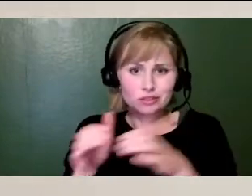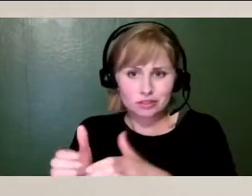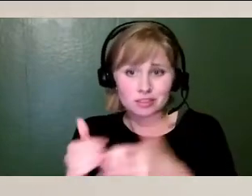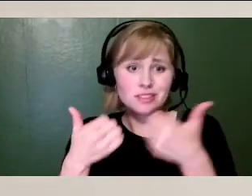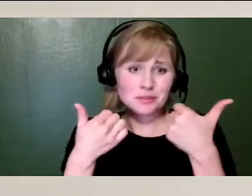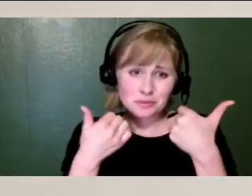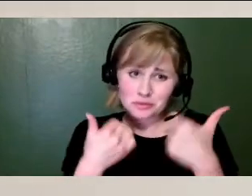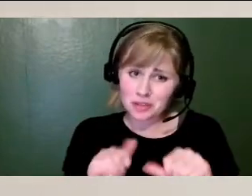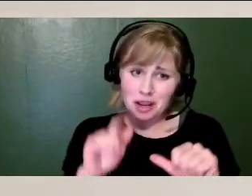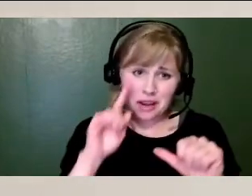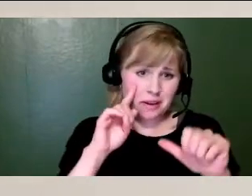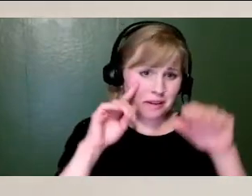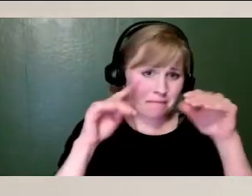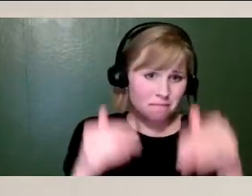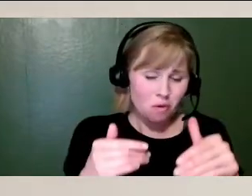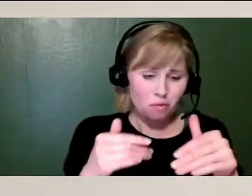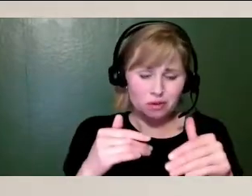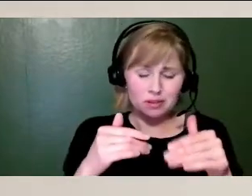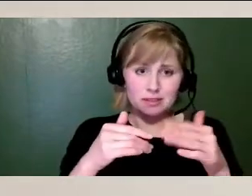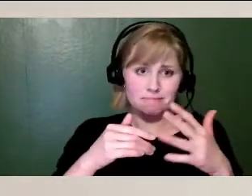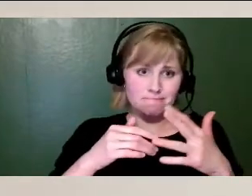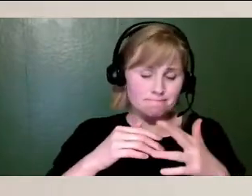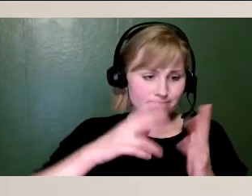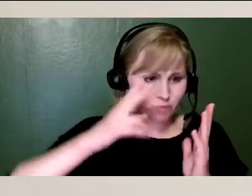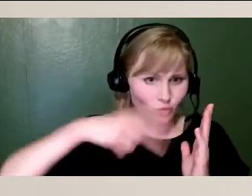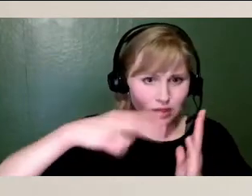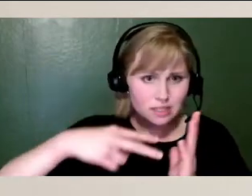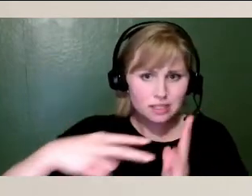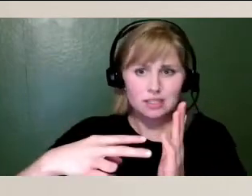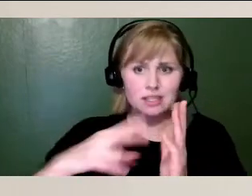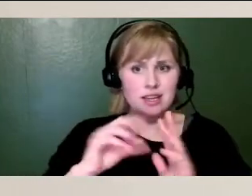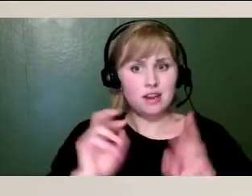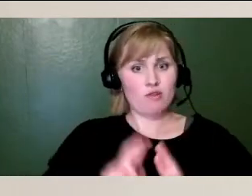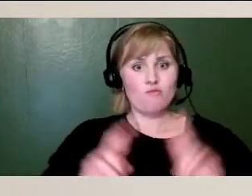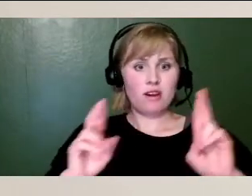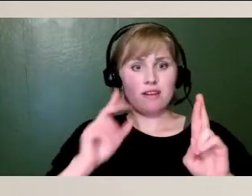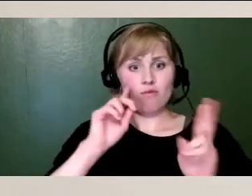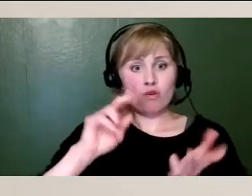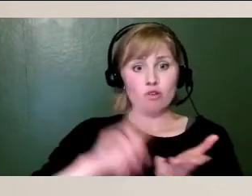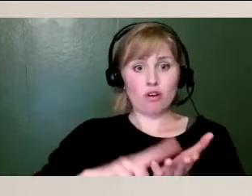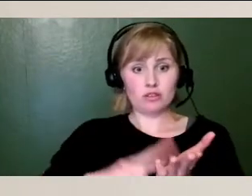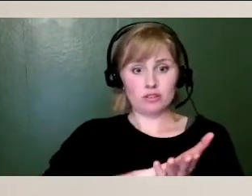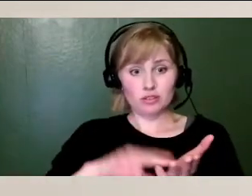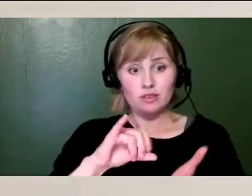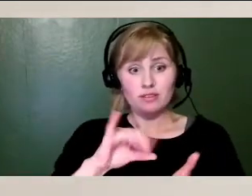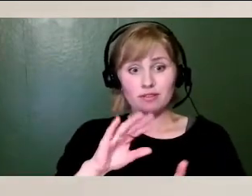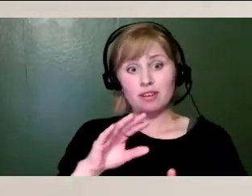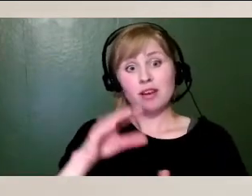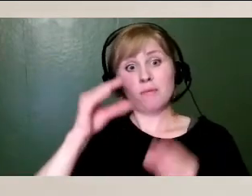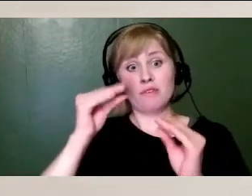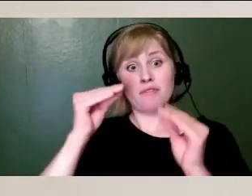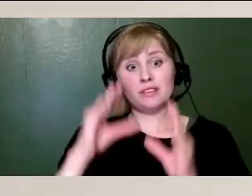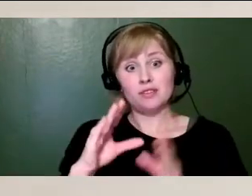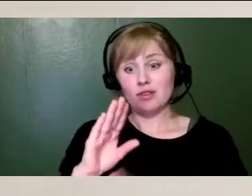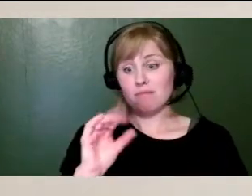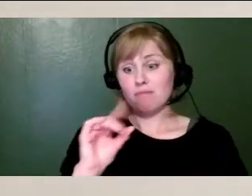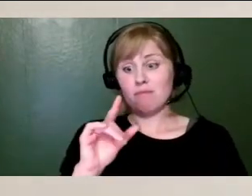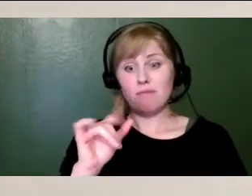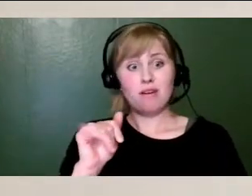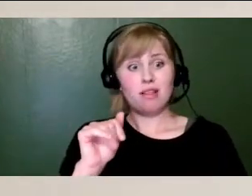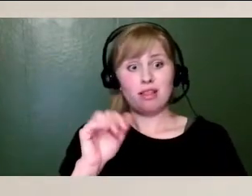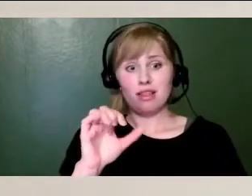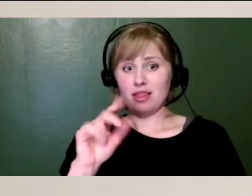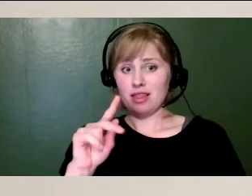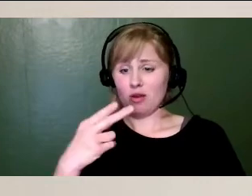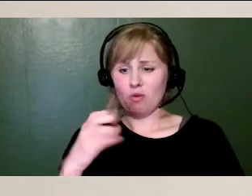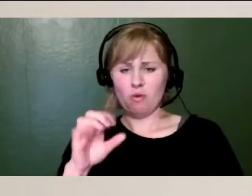readings, and making sure we're prepared for contracts so we don't sound like a fool when Professor Bala cold calls us. We also